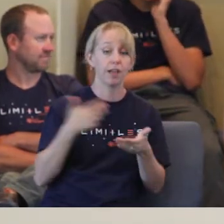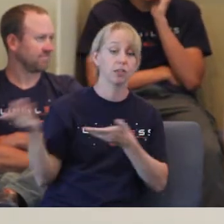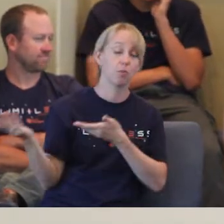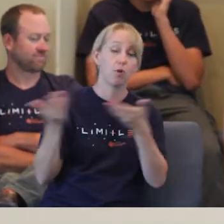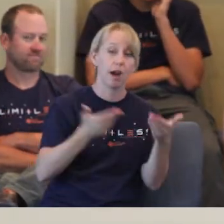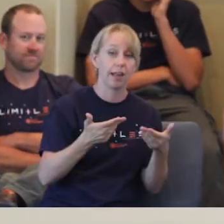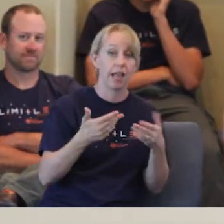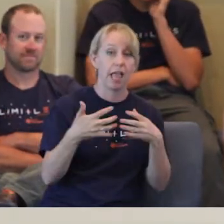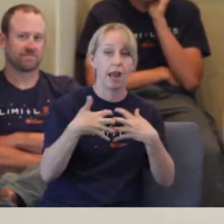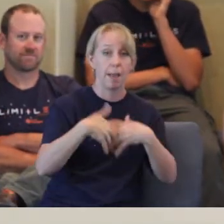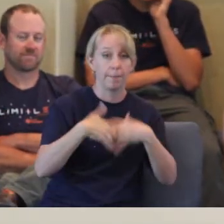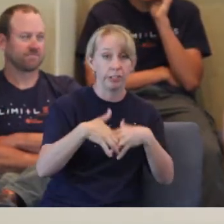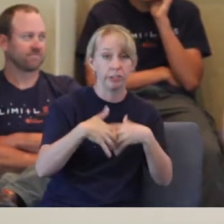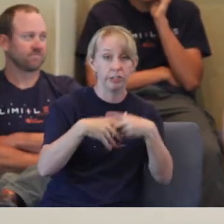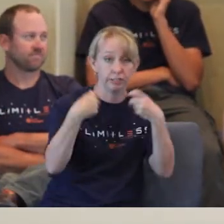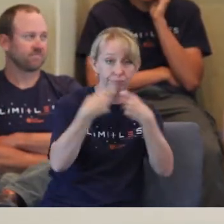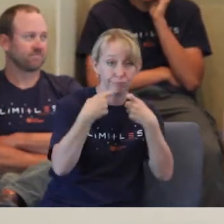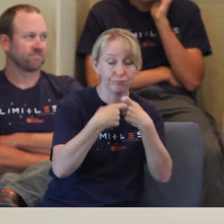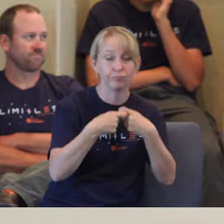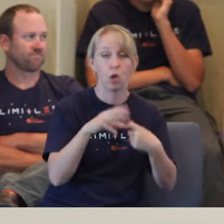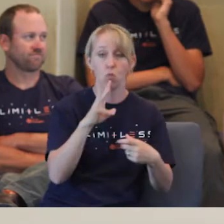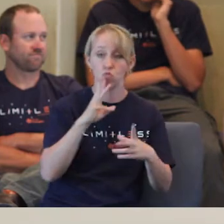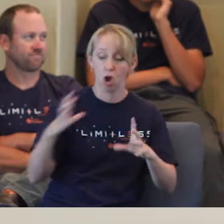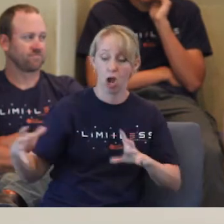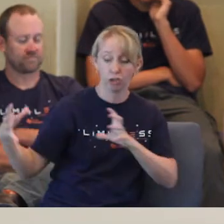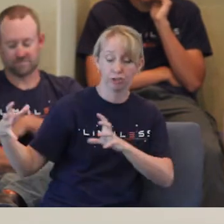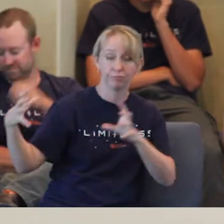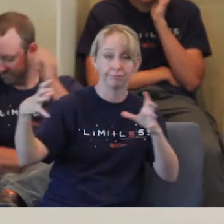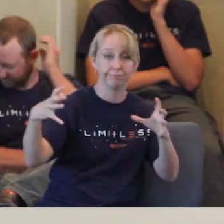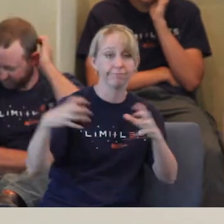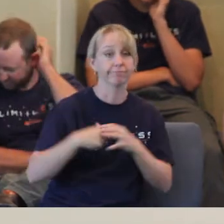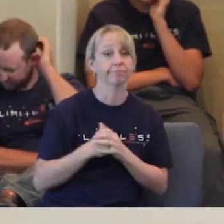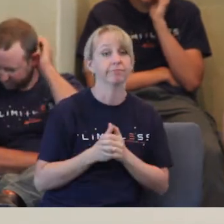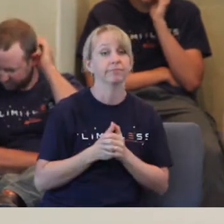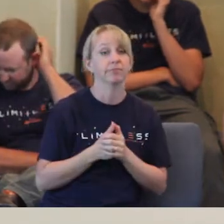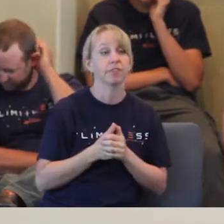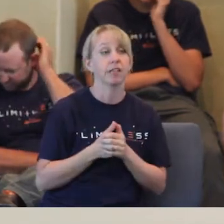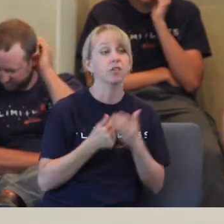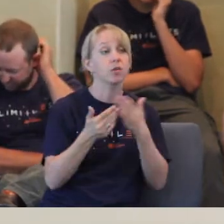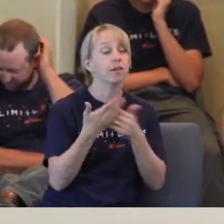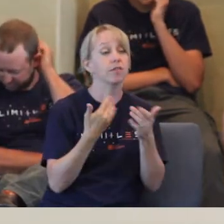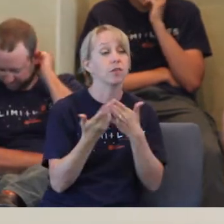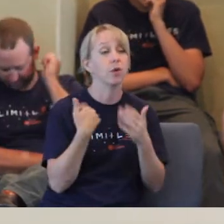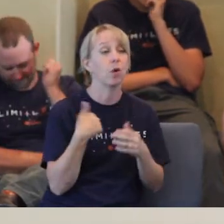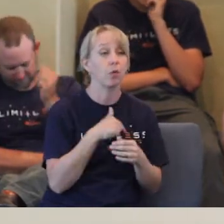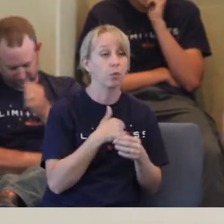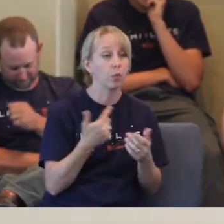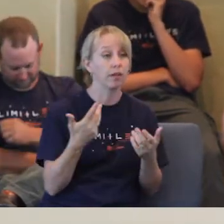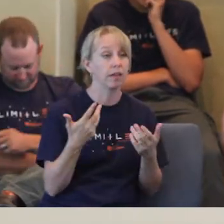electricity, so we had to bring in a generator and bring water barrels in, but